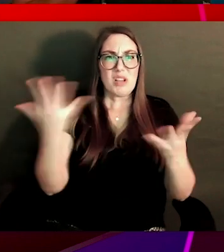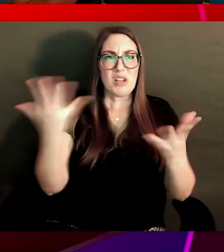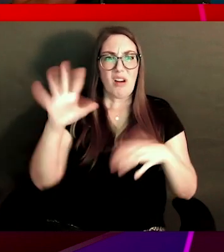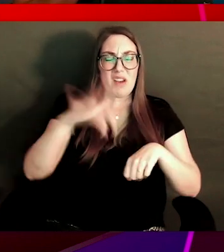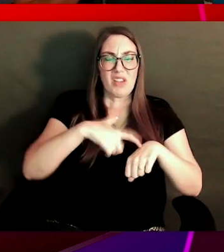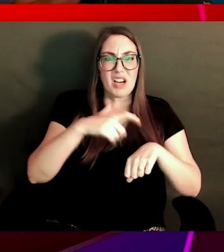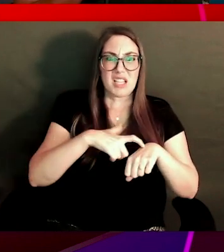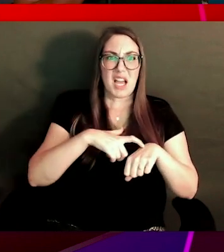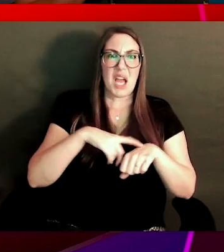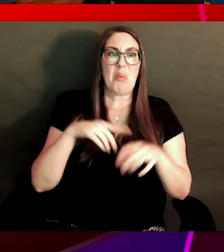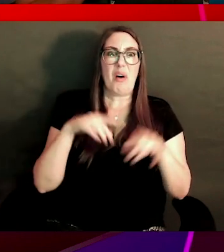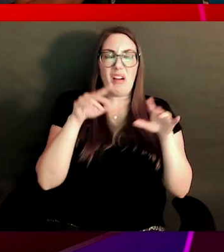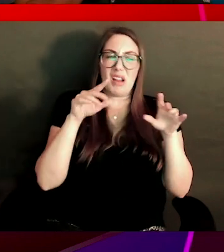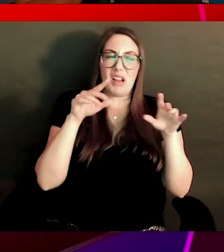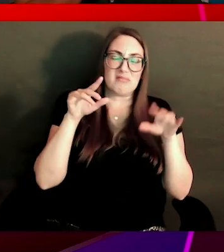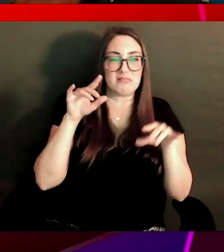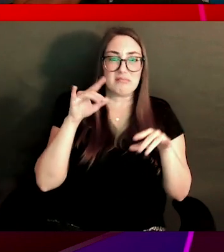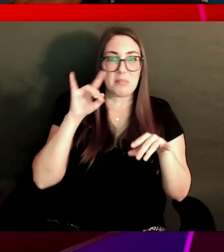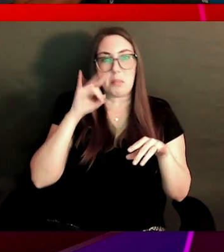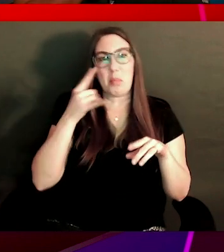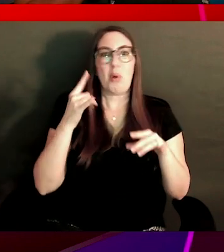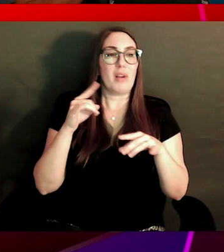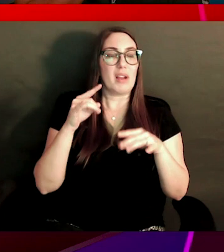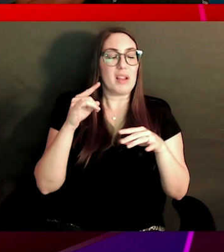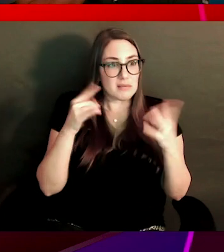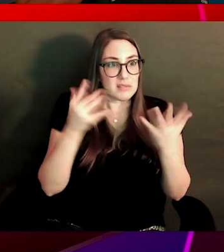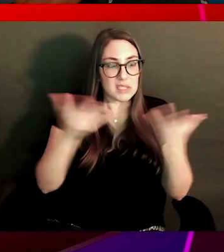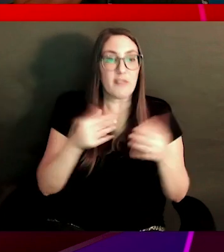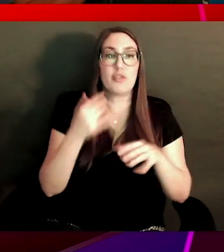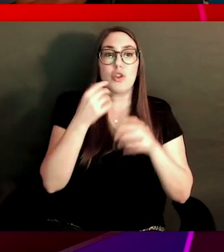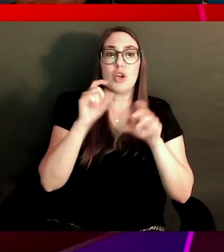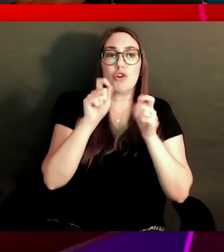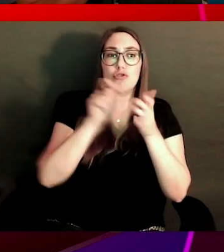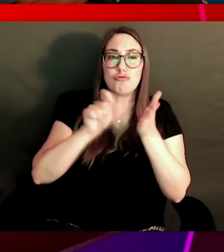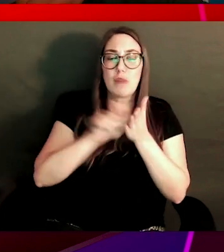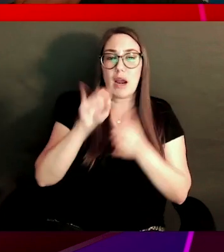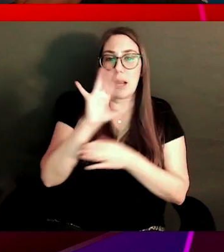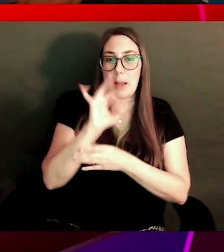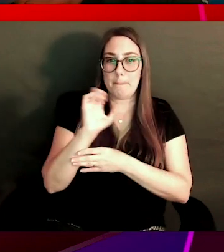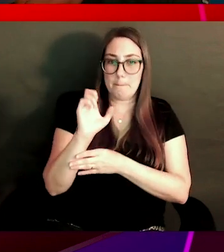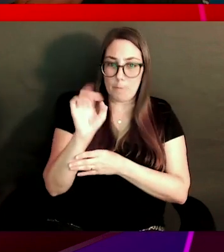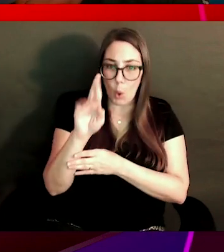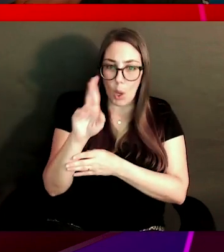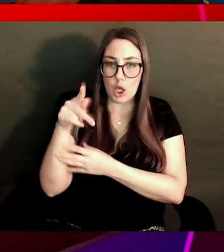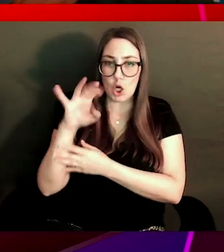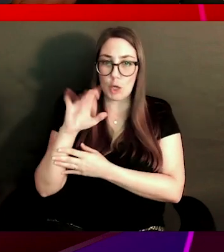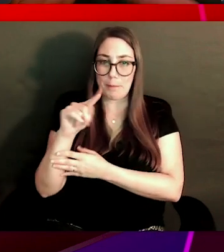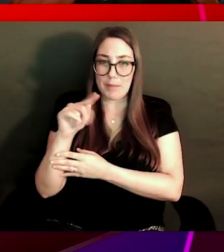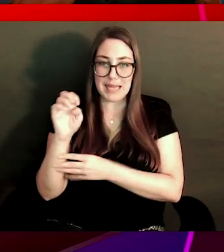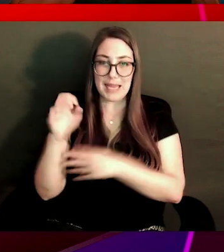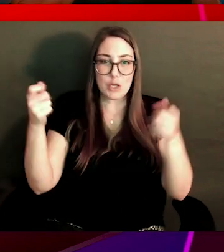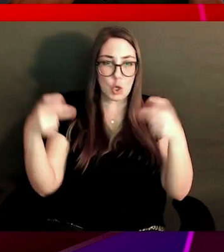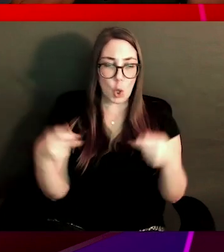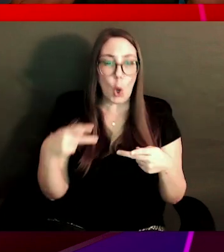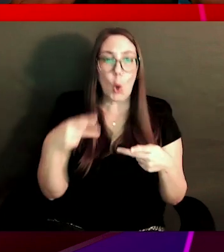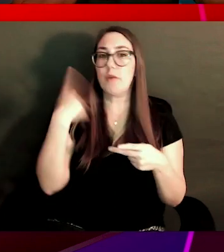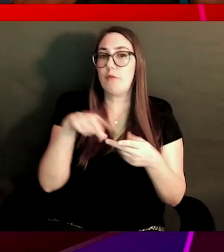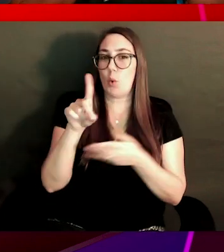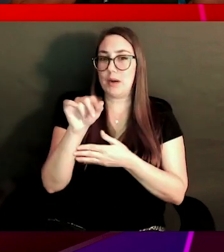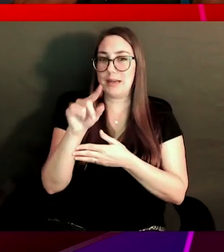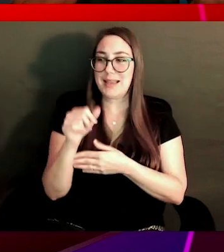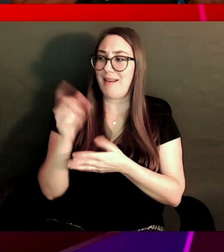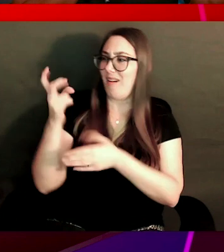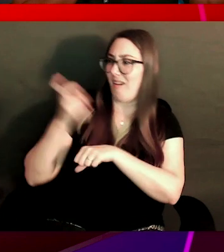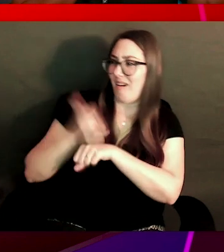prep. Yeah. So, I mean, they're writing boilerplate code to visualize data. It's hard to collaborate. They have to